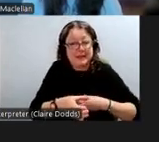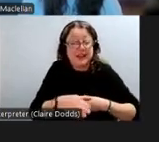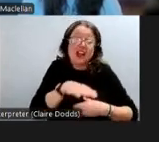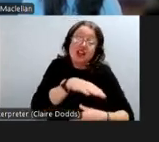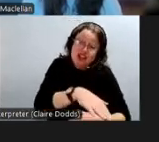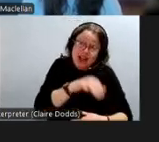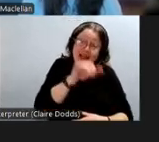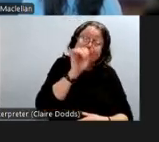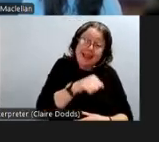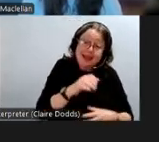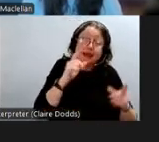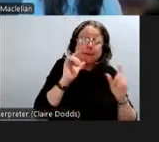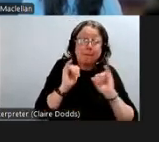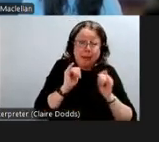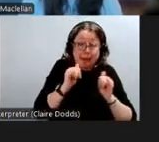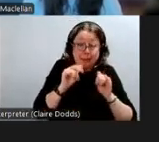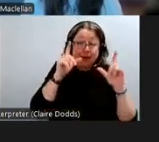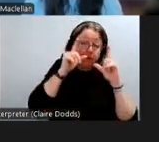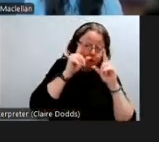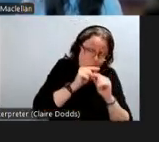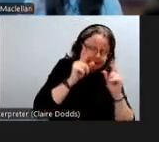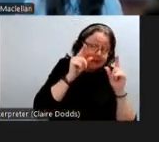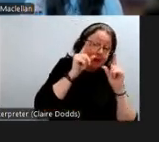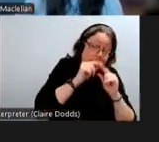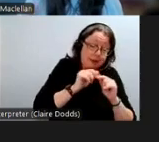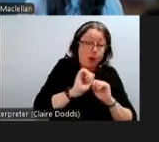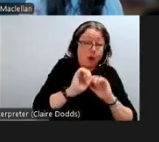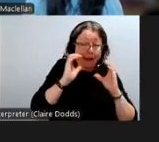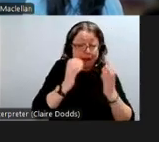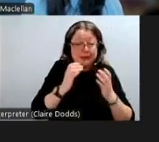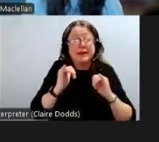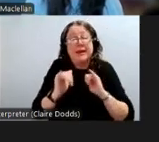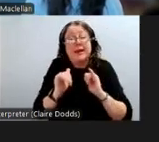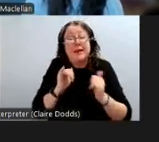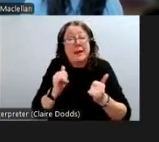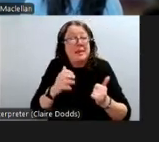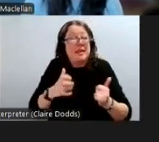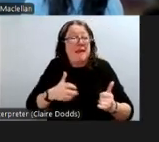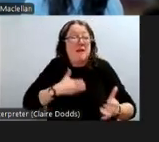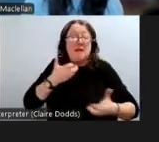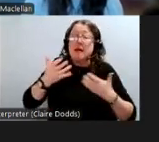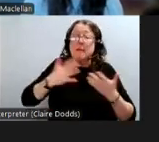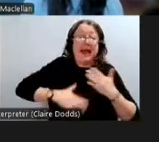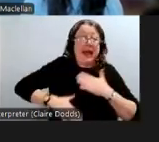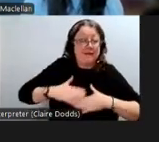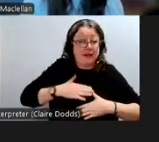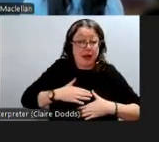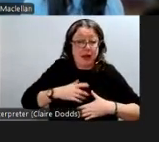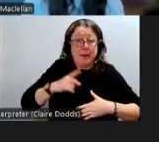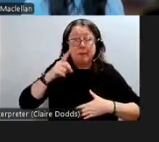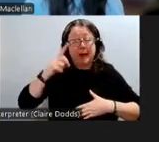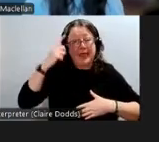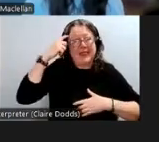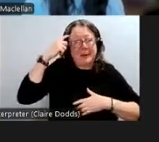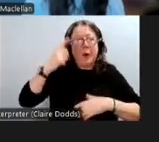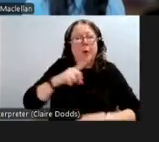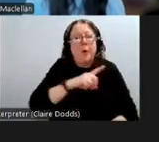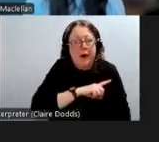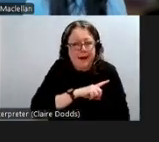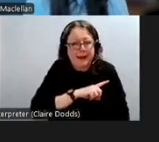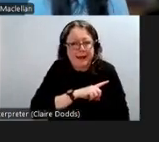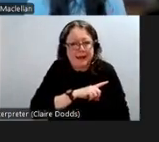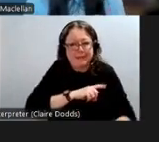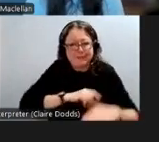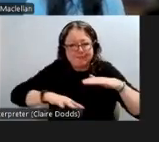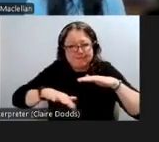or attendance, but you know, there might be things beneath that surface layer of what's going on for that child, and understanding that will